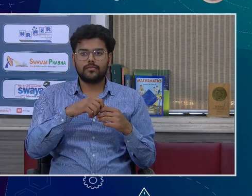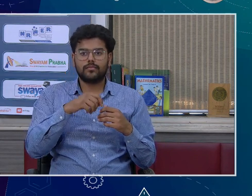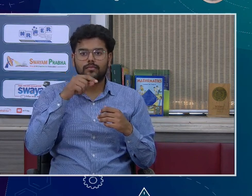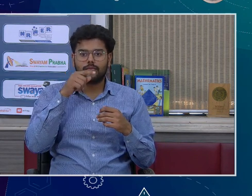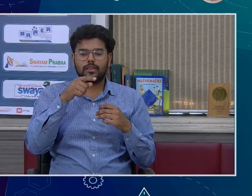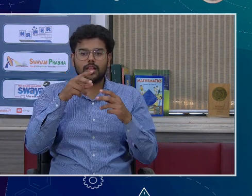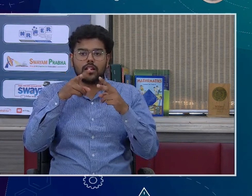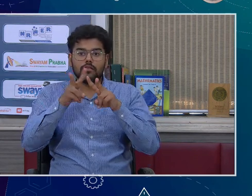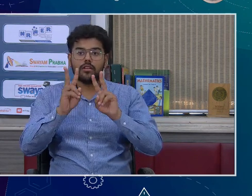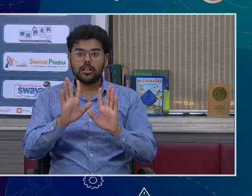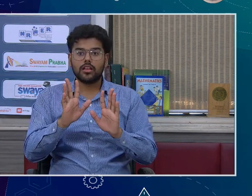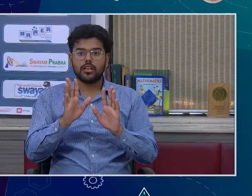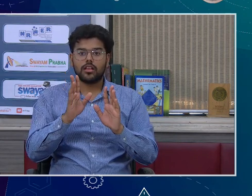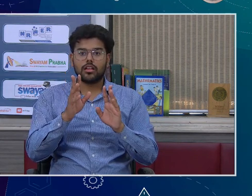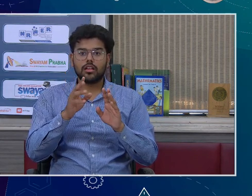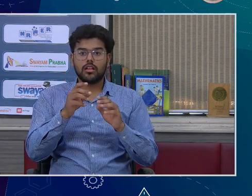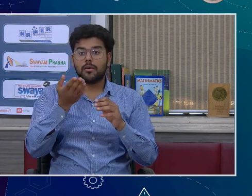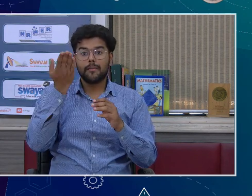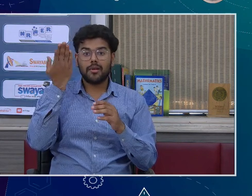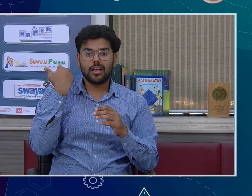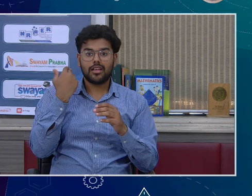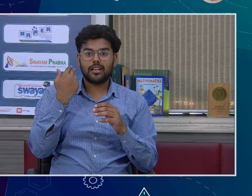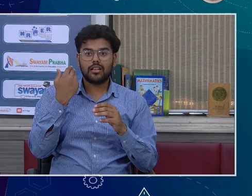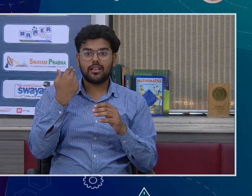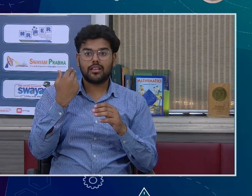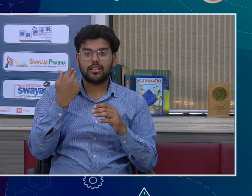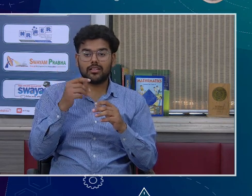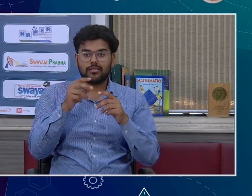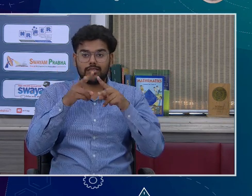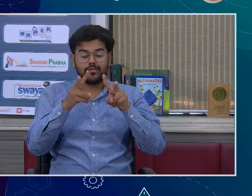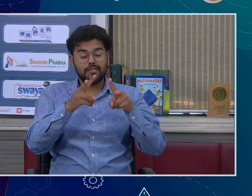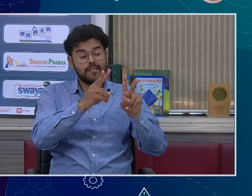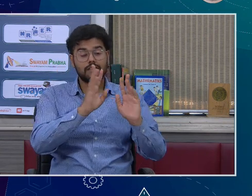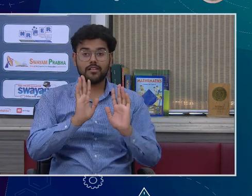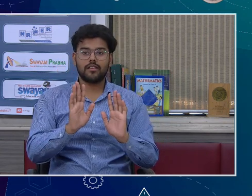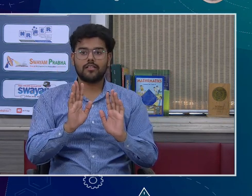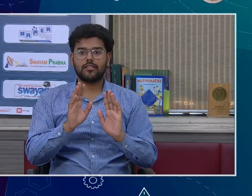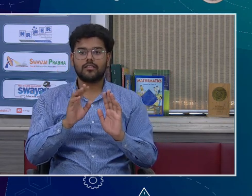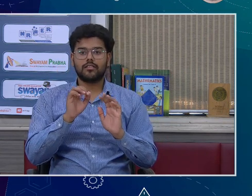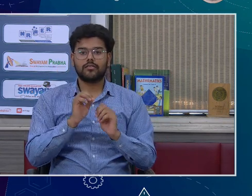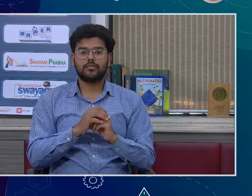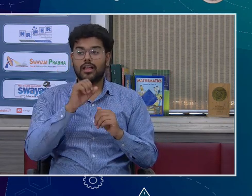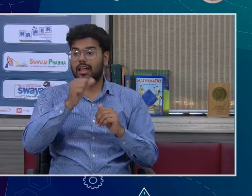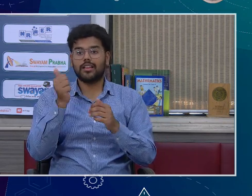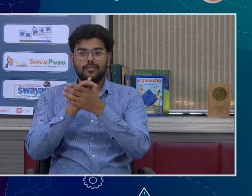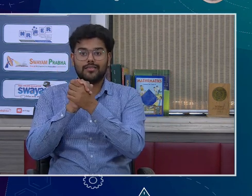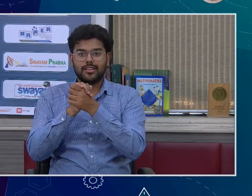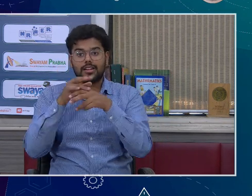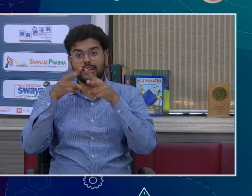different, very unique, different from the trees which were probably friends of these trees.